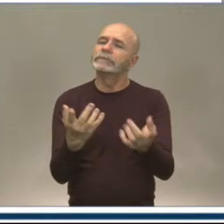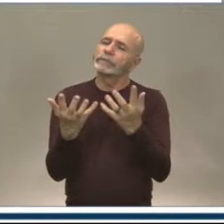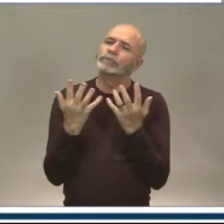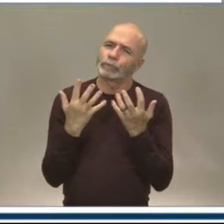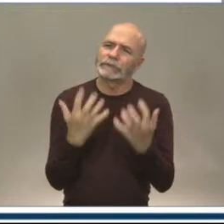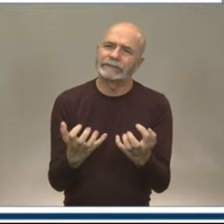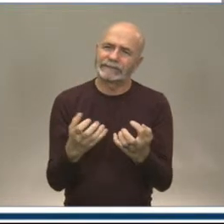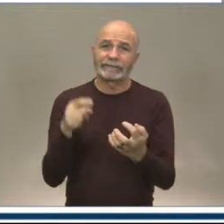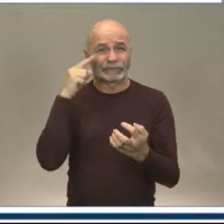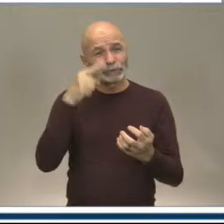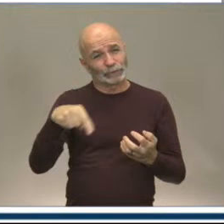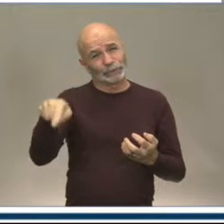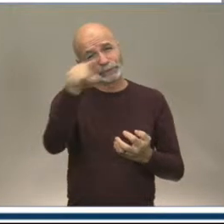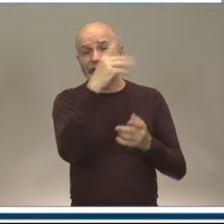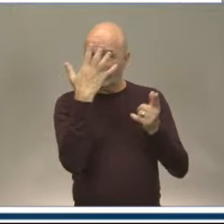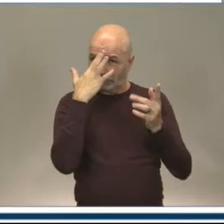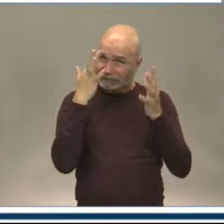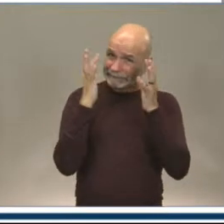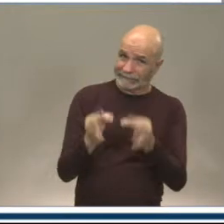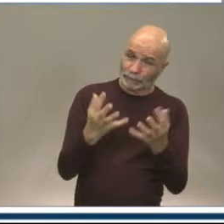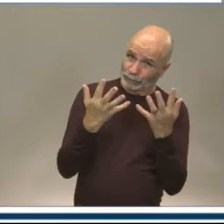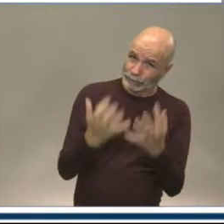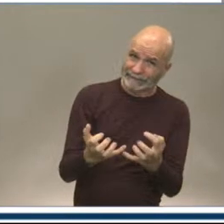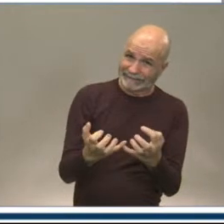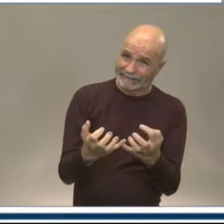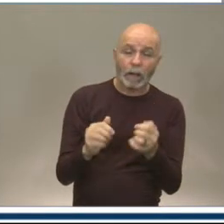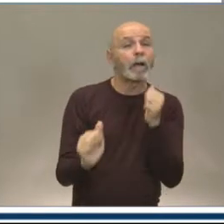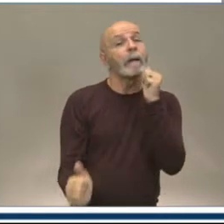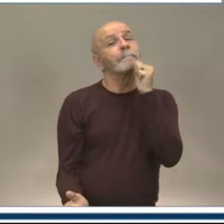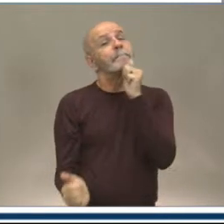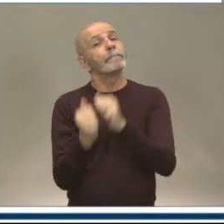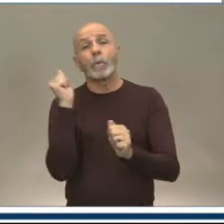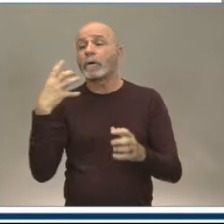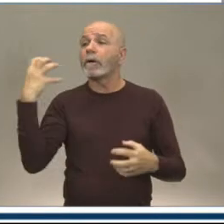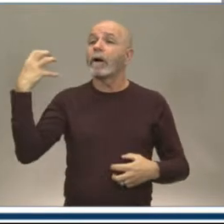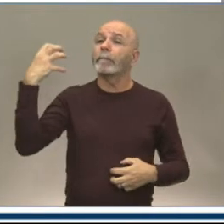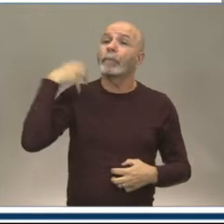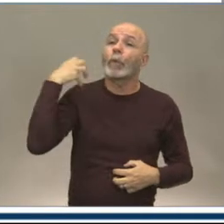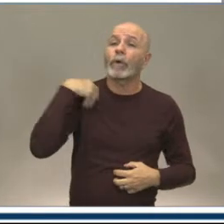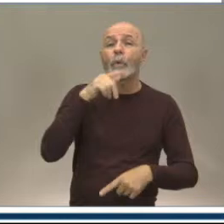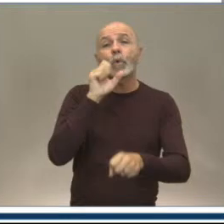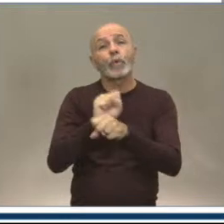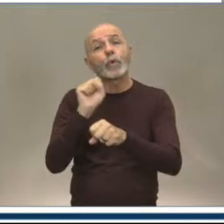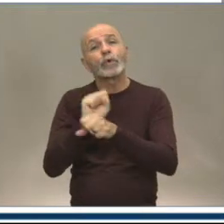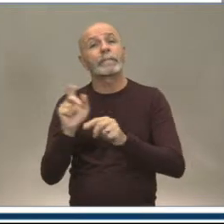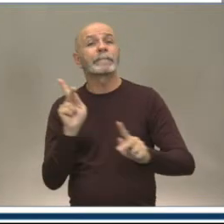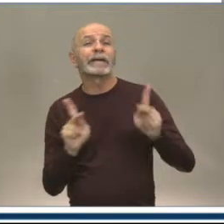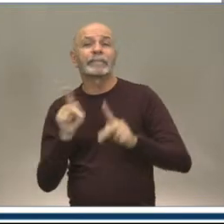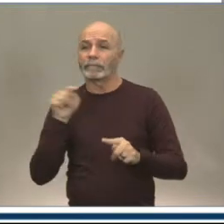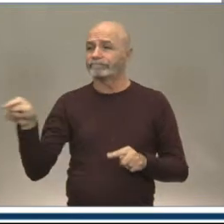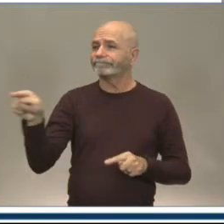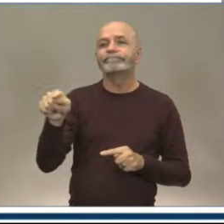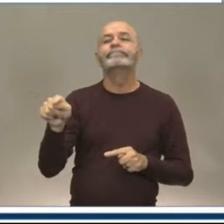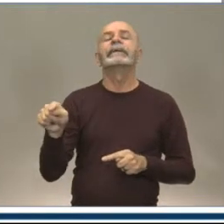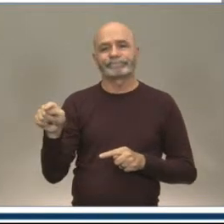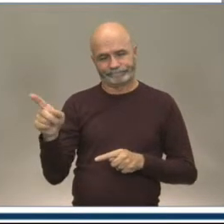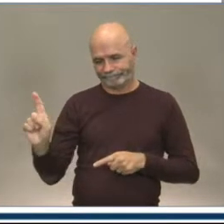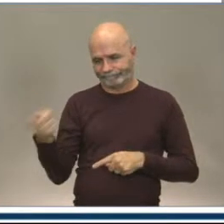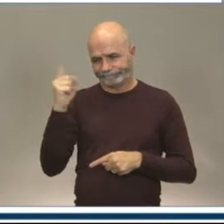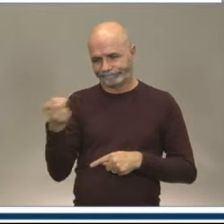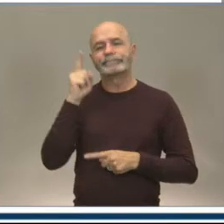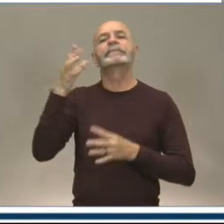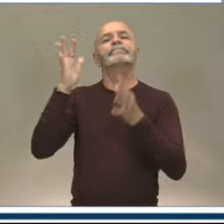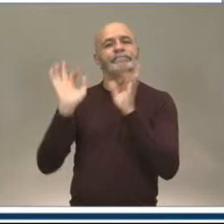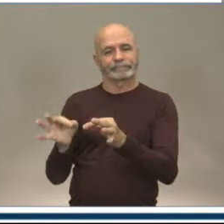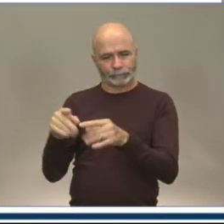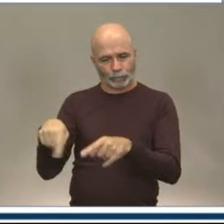choice most employees who look after and care for vulnerable Nova Scotians have made. Our latest